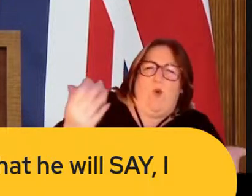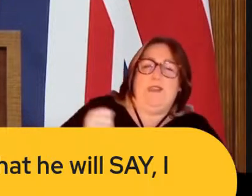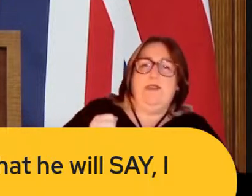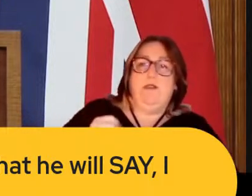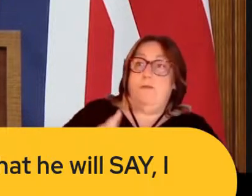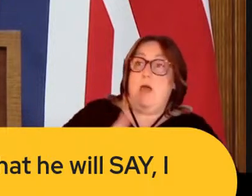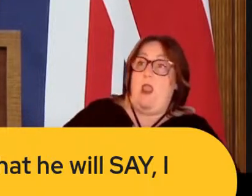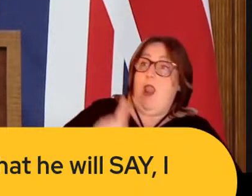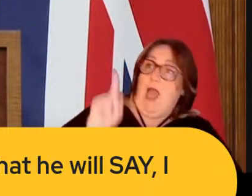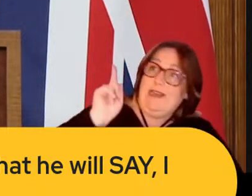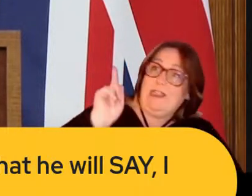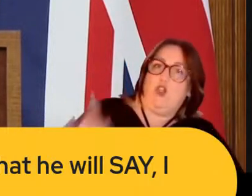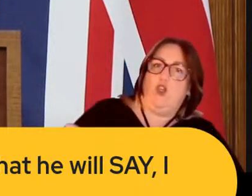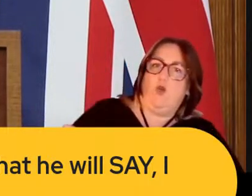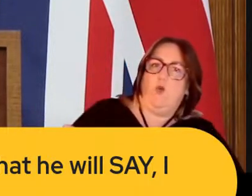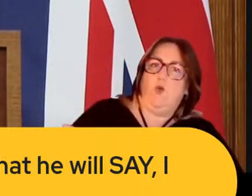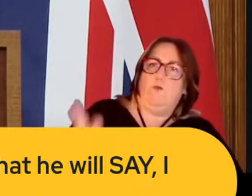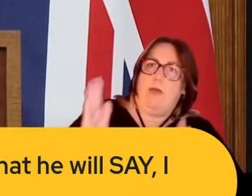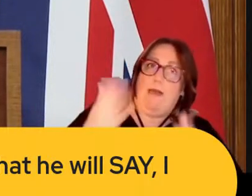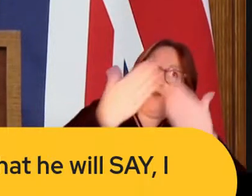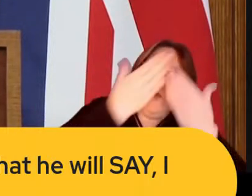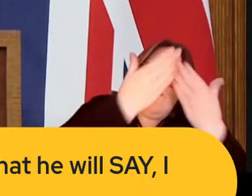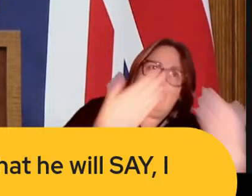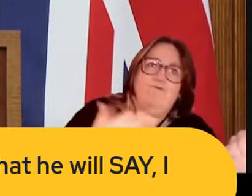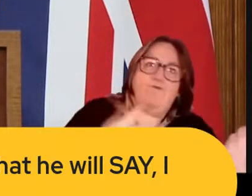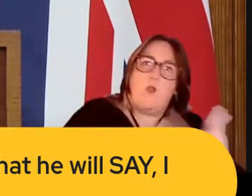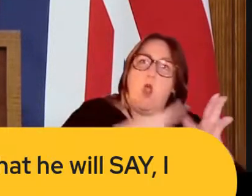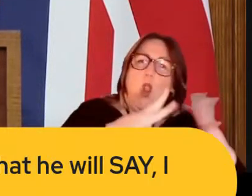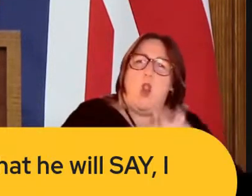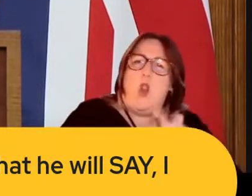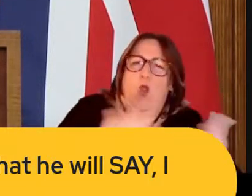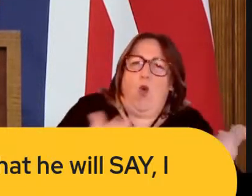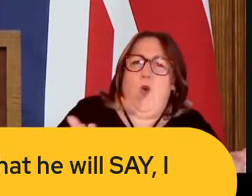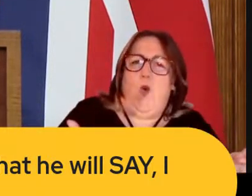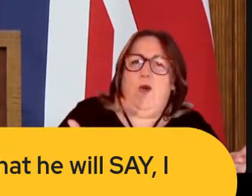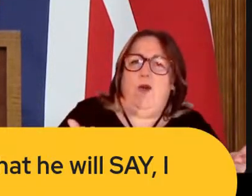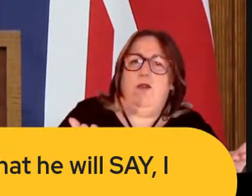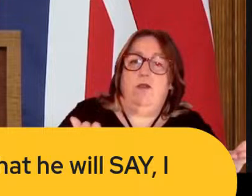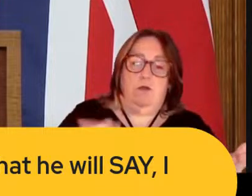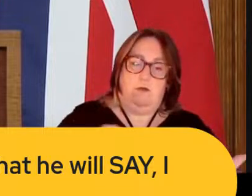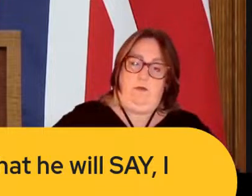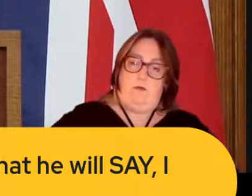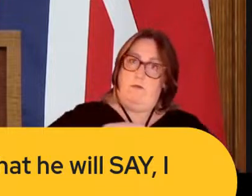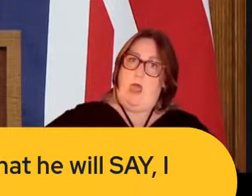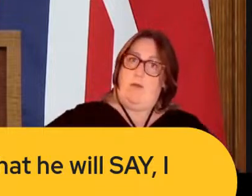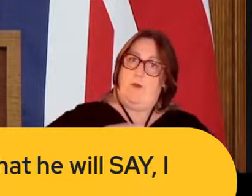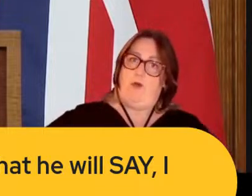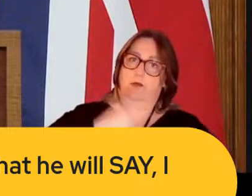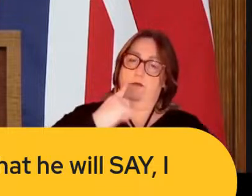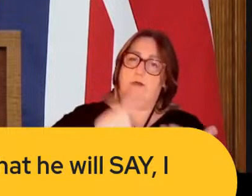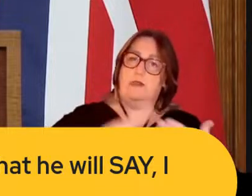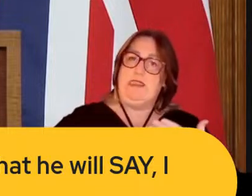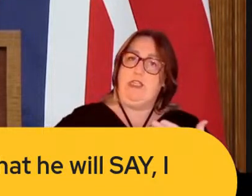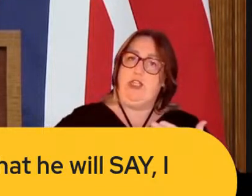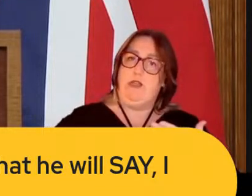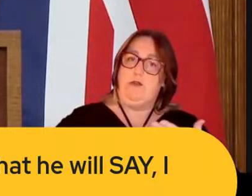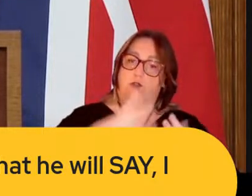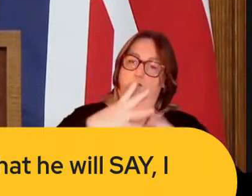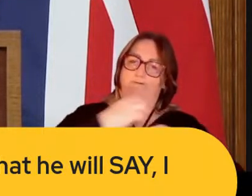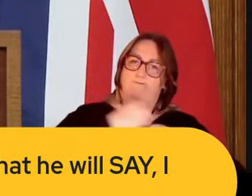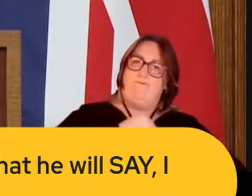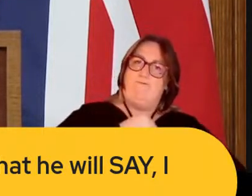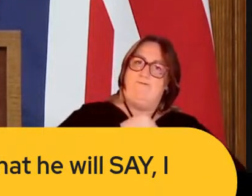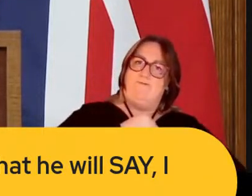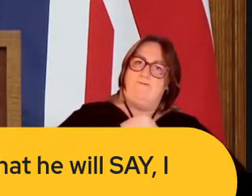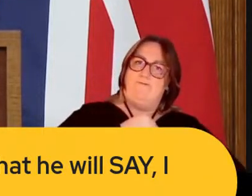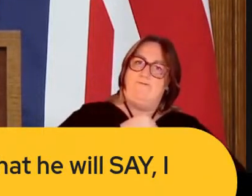to observe the law of the land. It was not my personal decision to withhold this information any more than